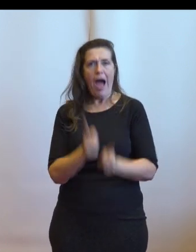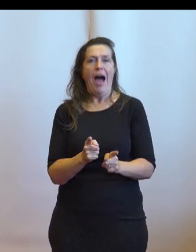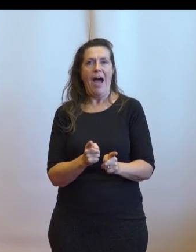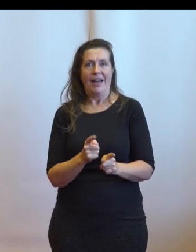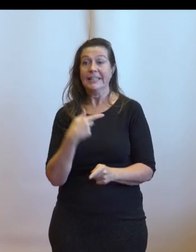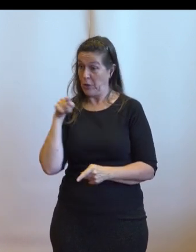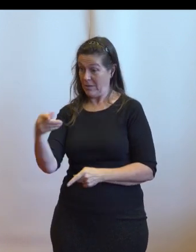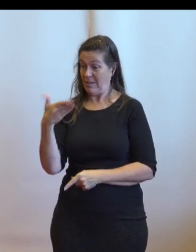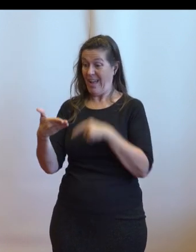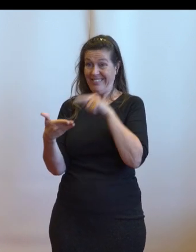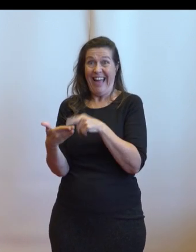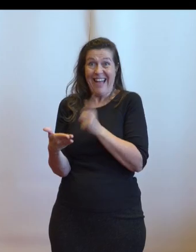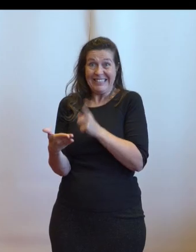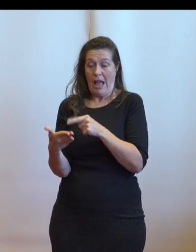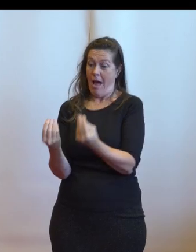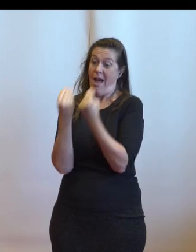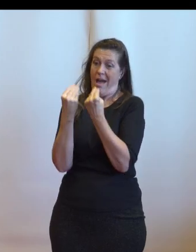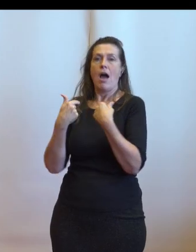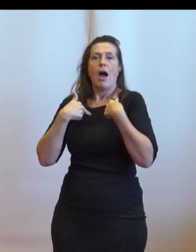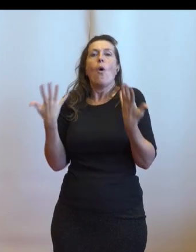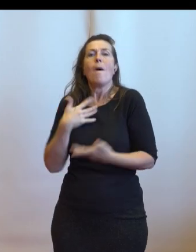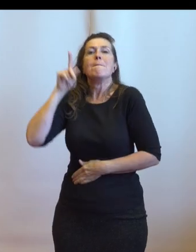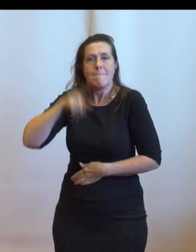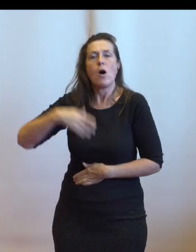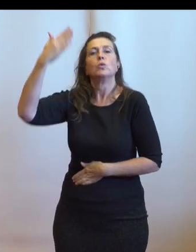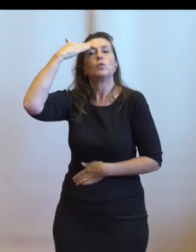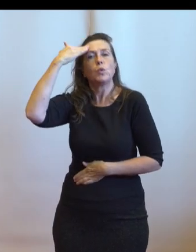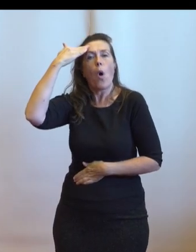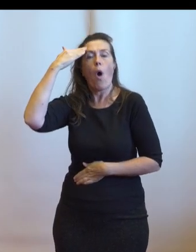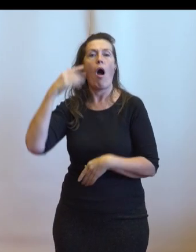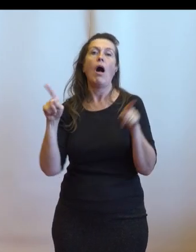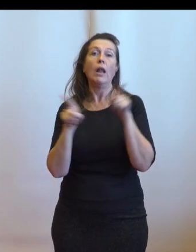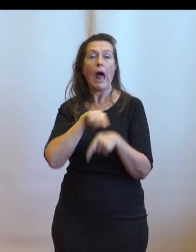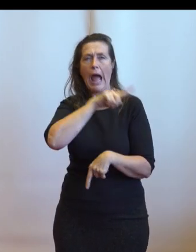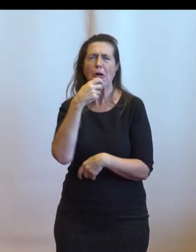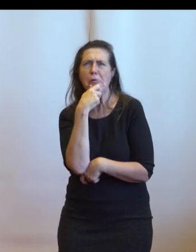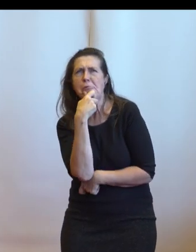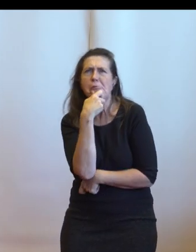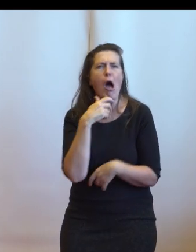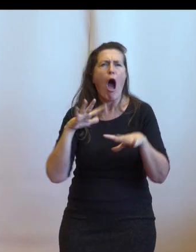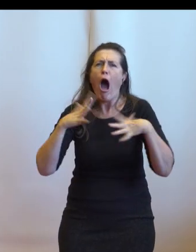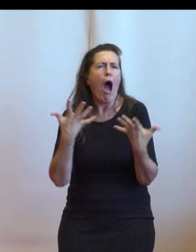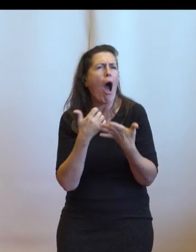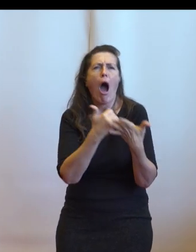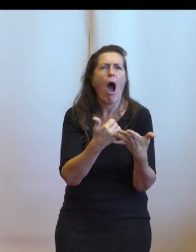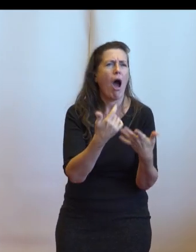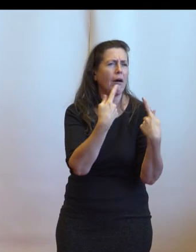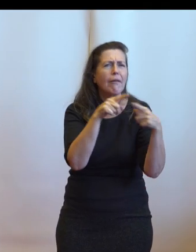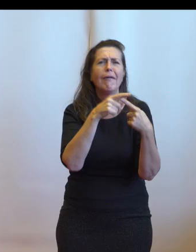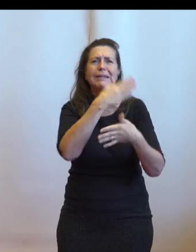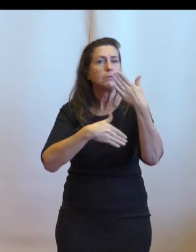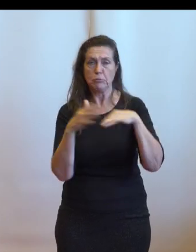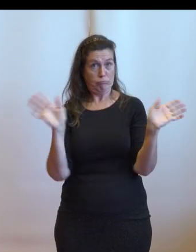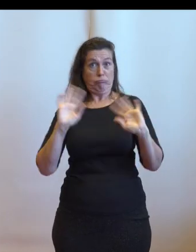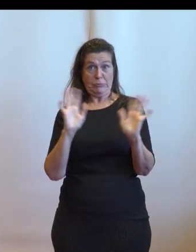because it's trying to learn from other people and what they've done and stop us from reinventing the wheel. So members of the Technology Taskforce sit